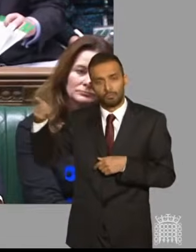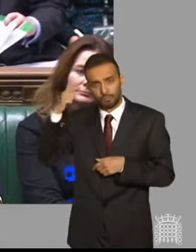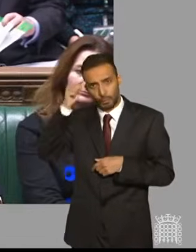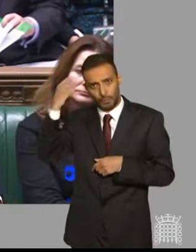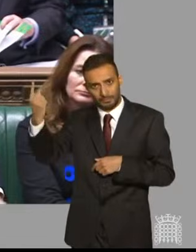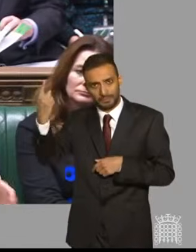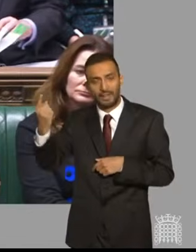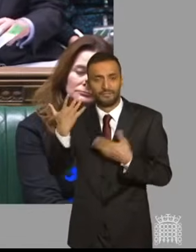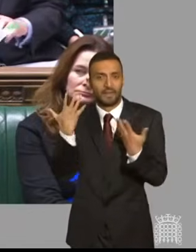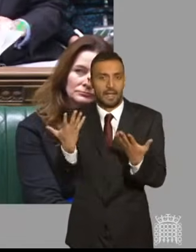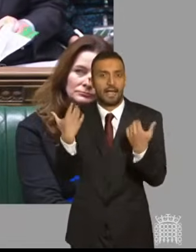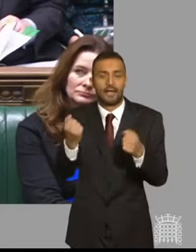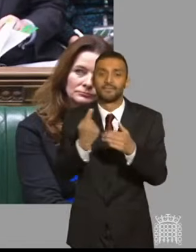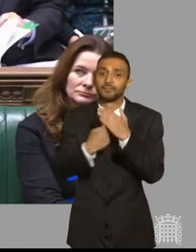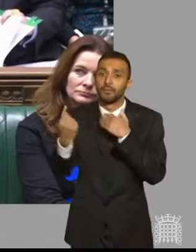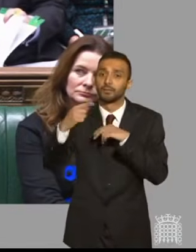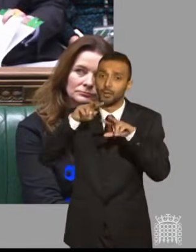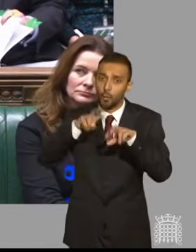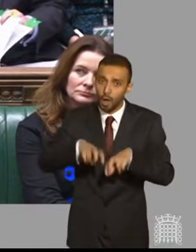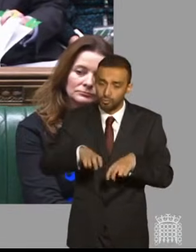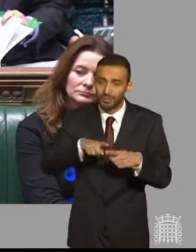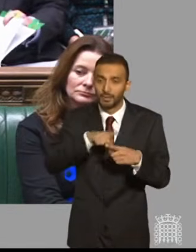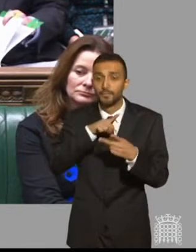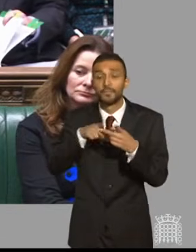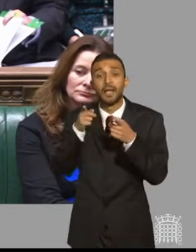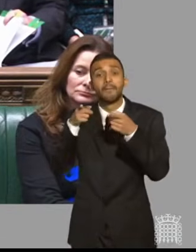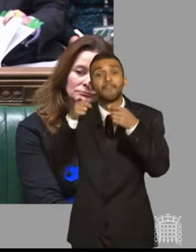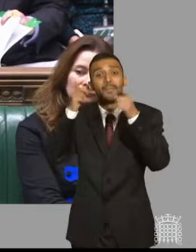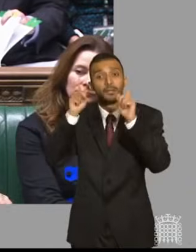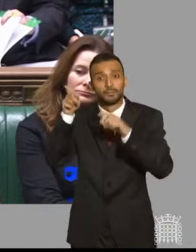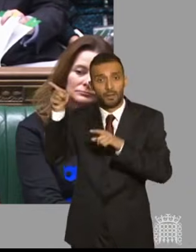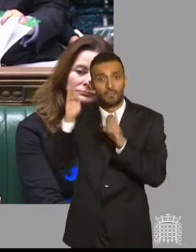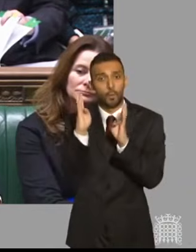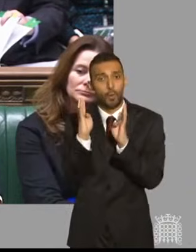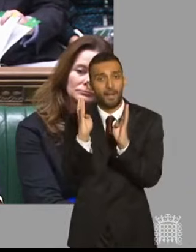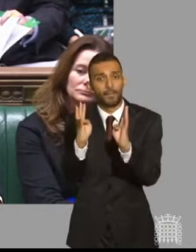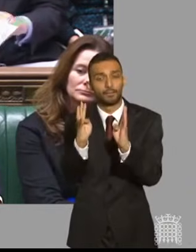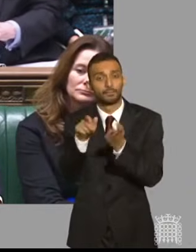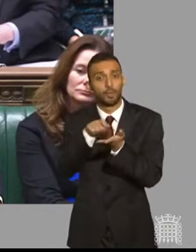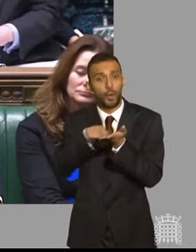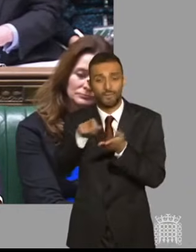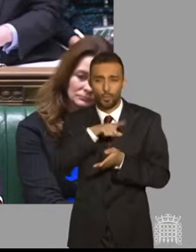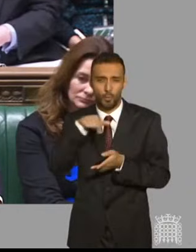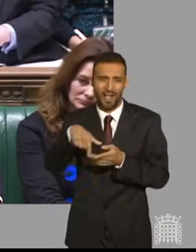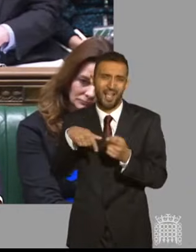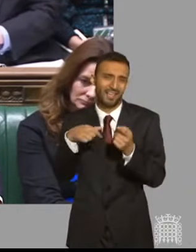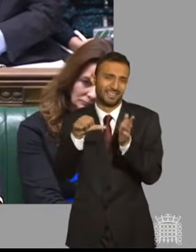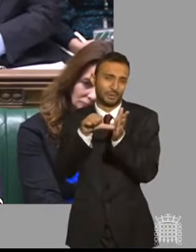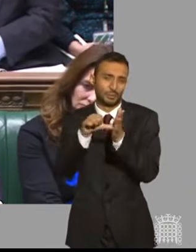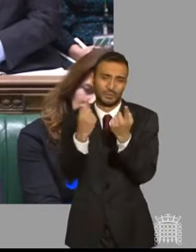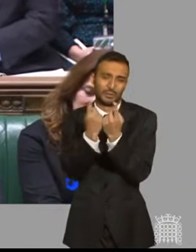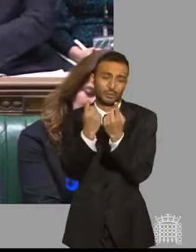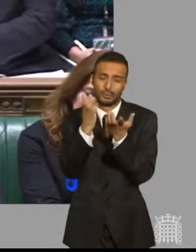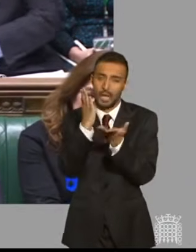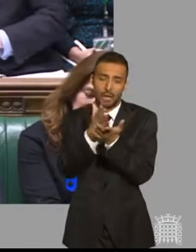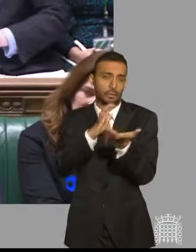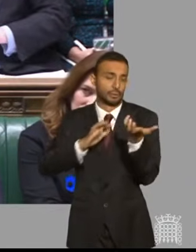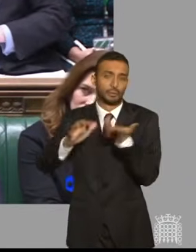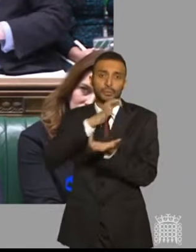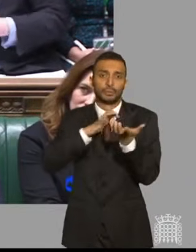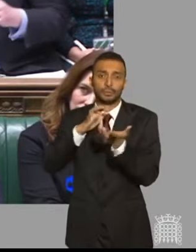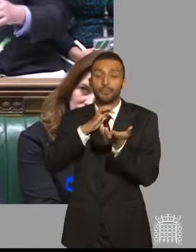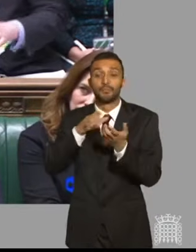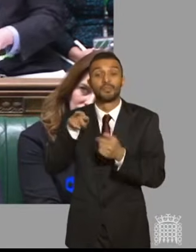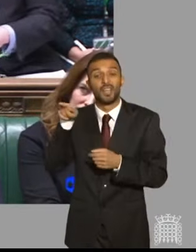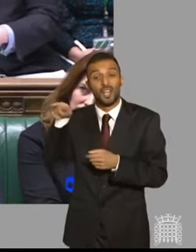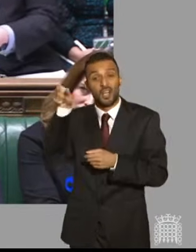Office, because this is an incredibly complex issue, as he well knows, updated Parliament with the latest government position just before